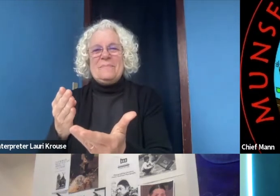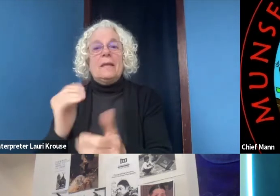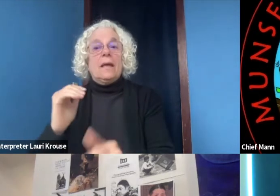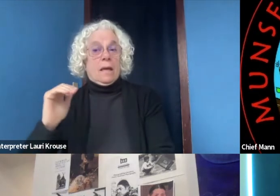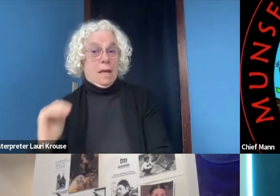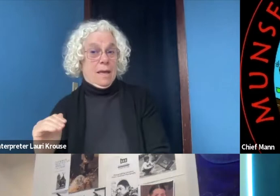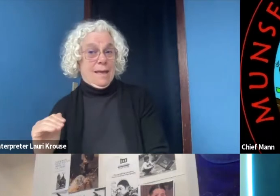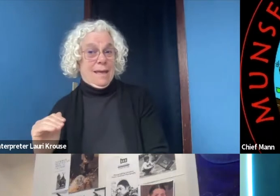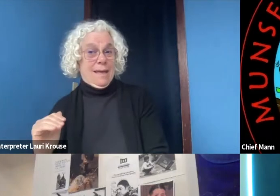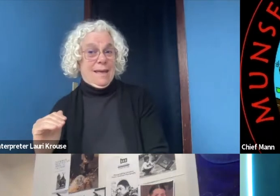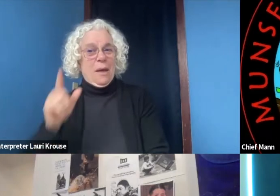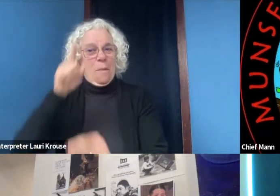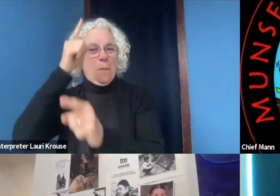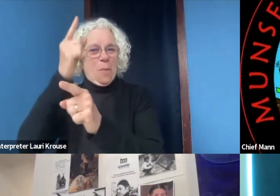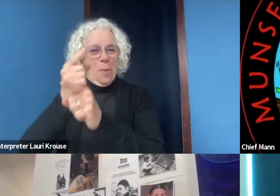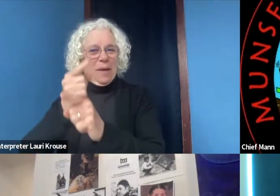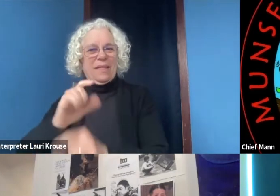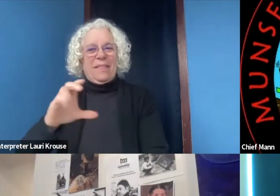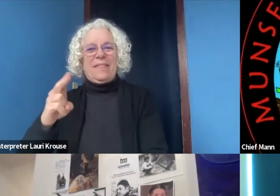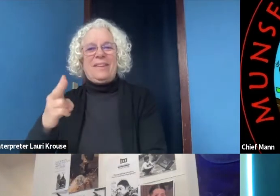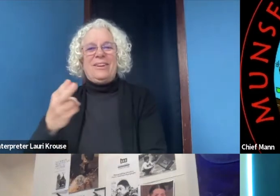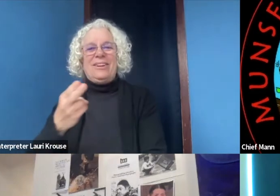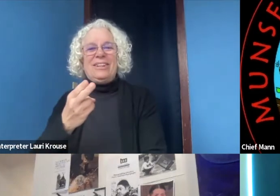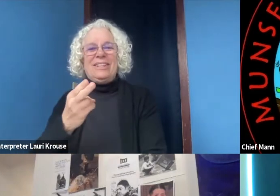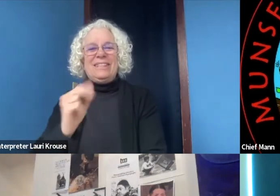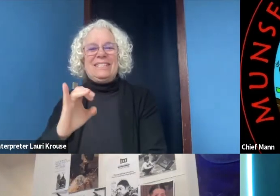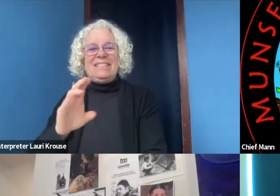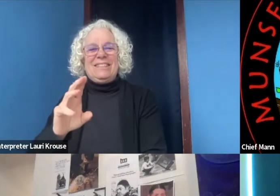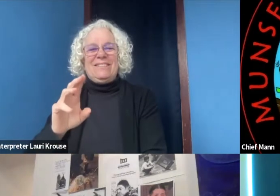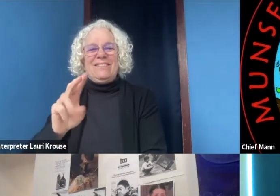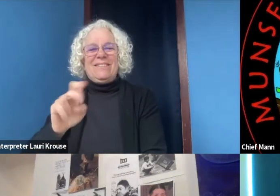brother, Chief Vincent Mann.